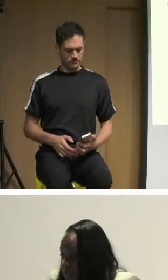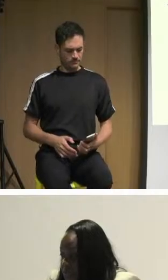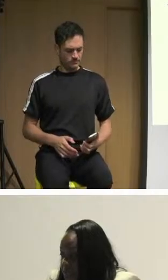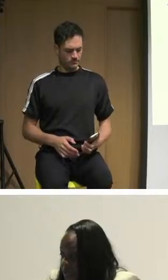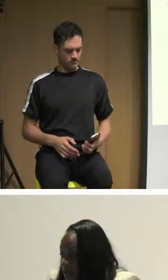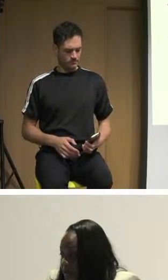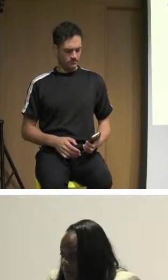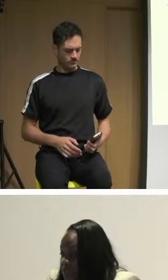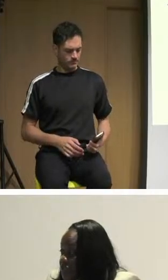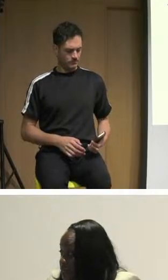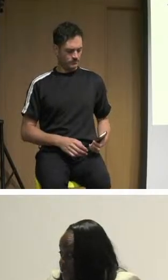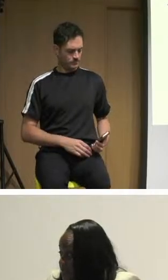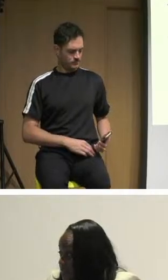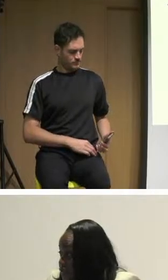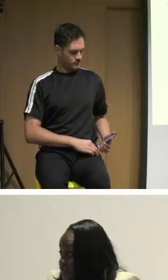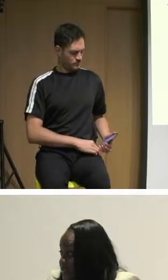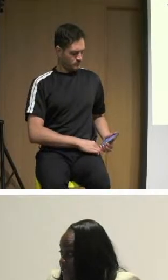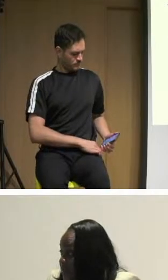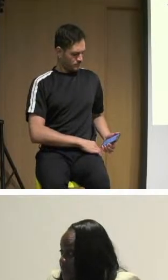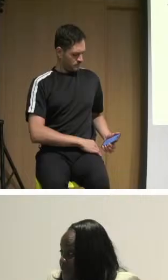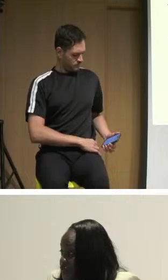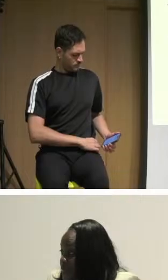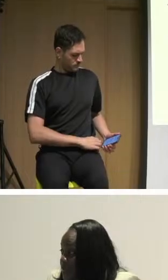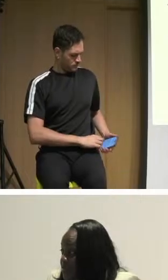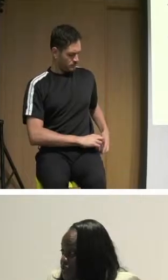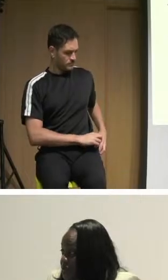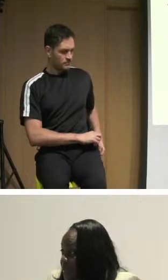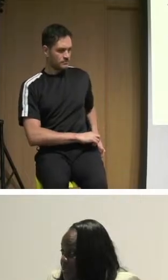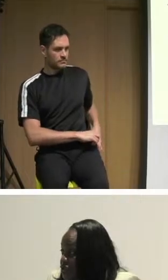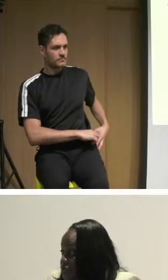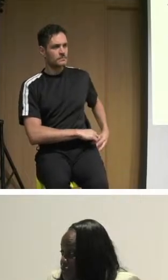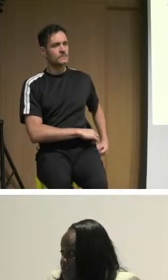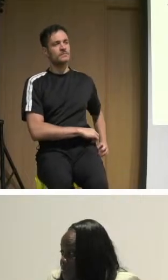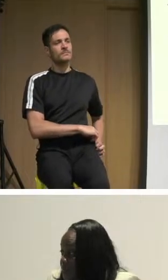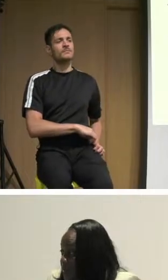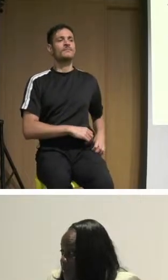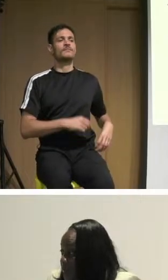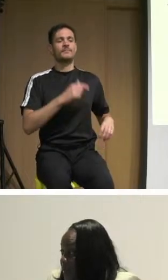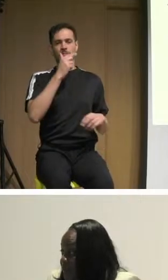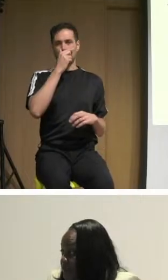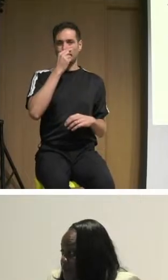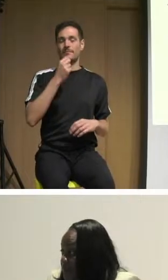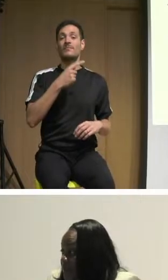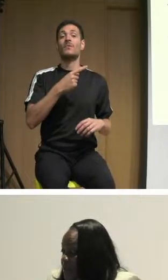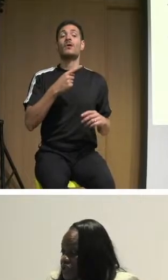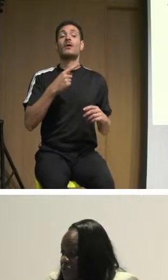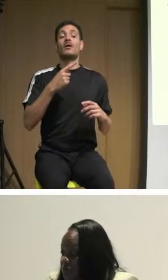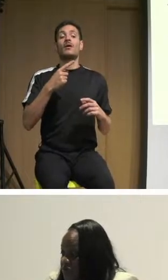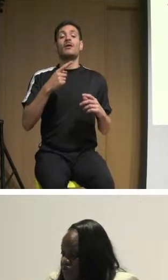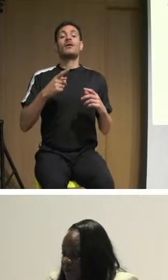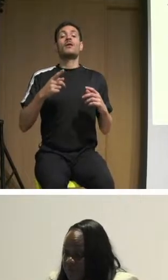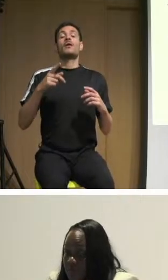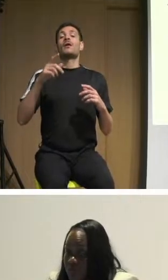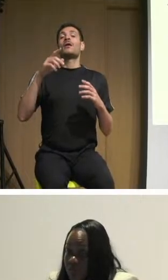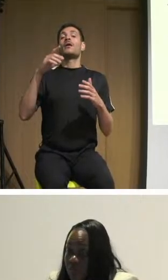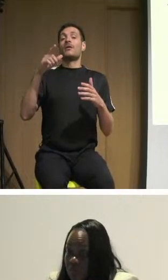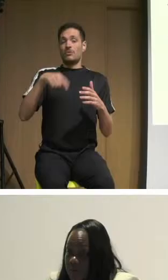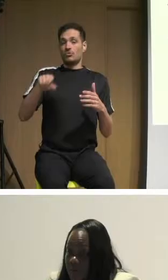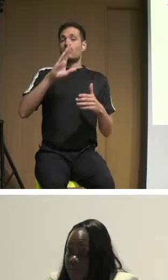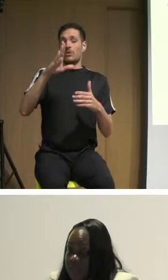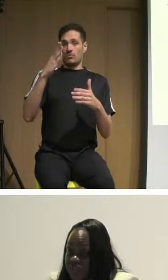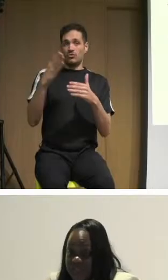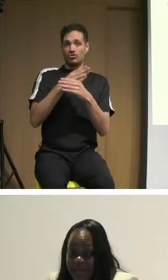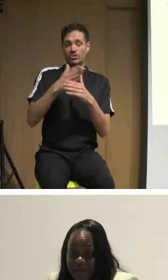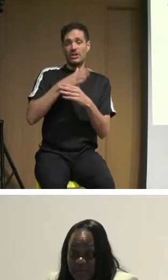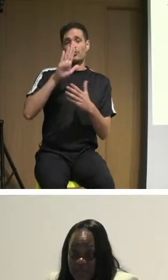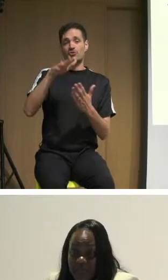the consultant and just say that this is where the commissioners had concerns, and have them share their draft report. Or we